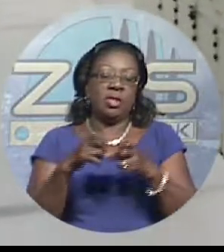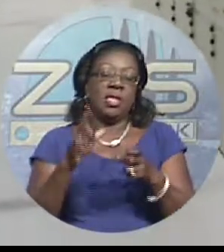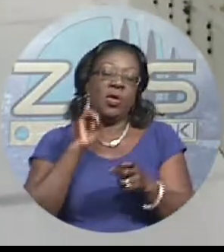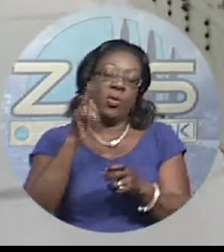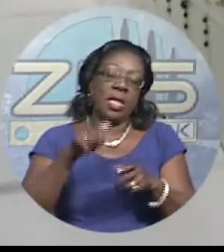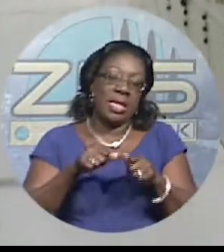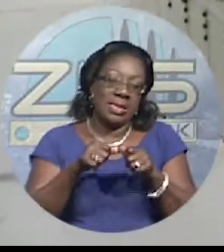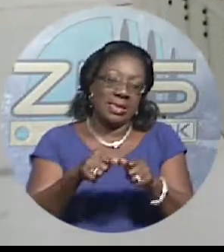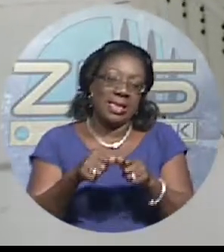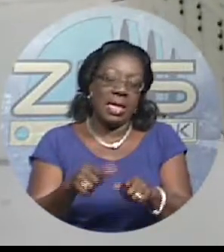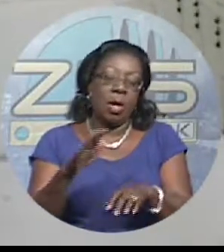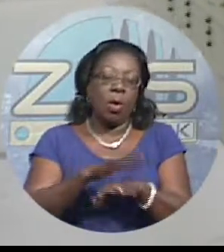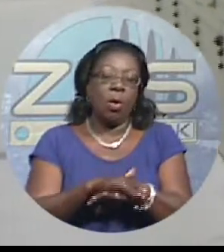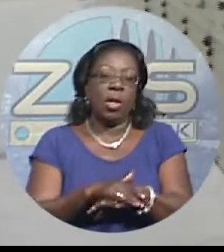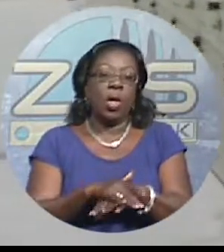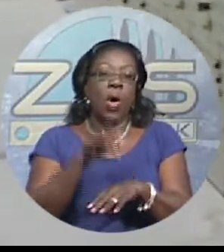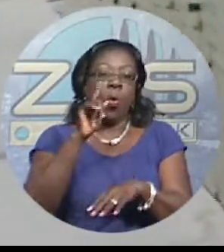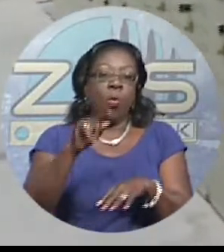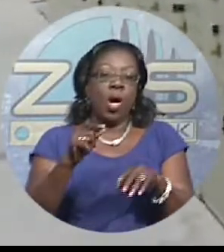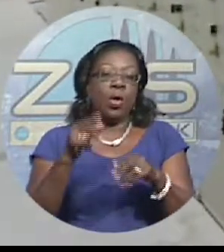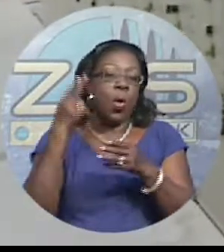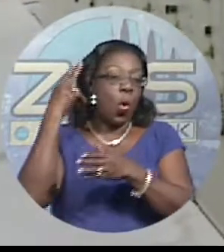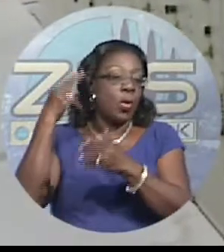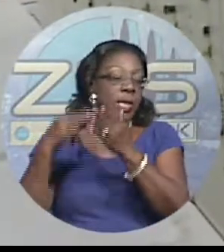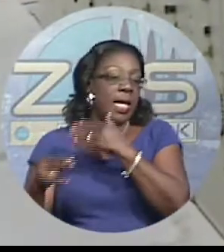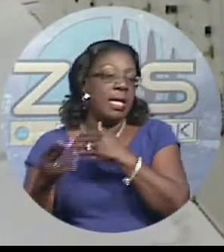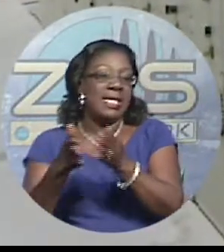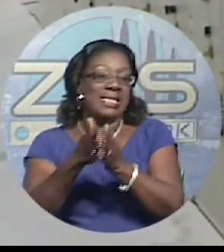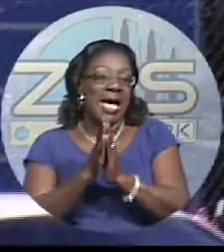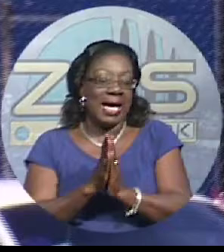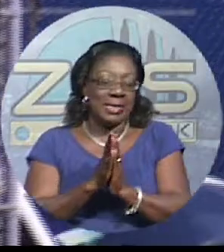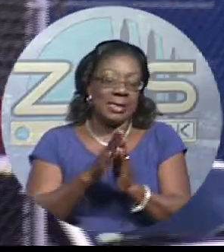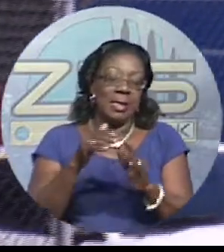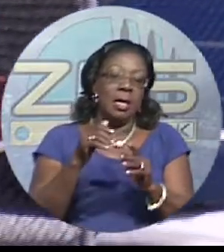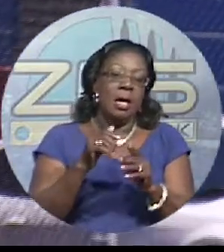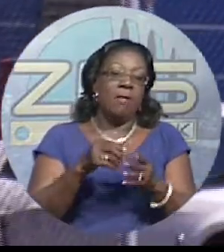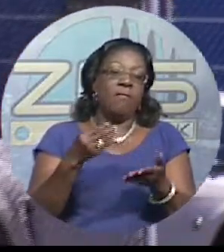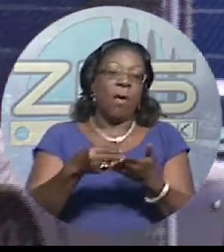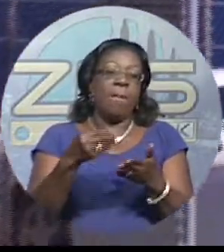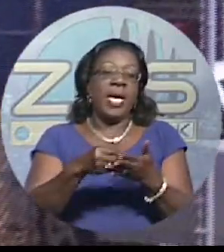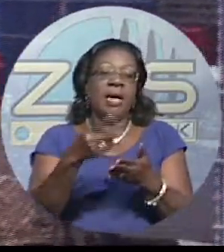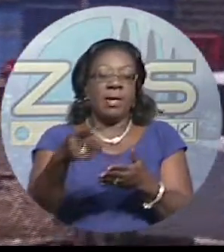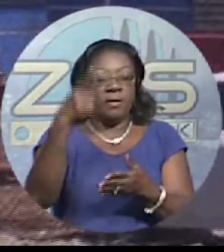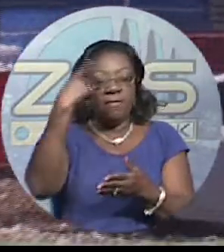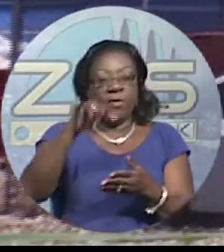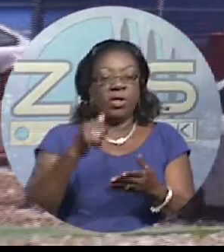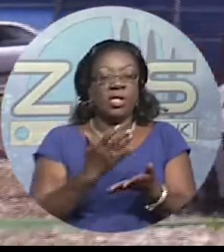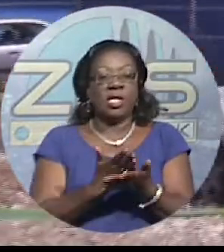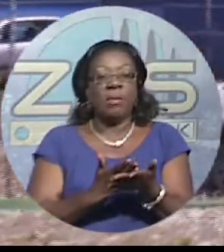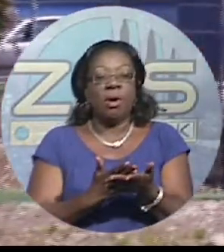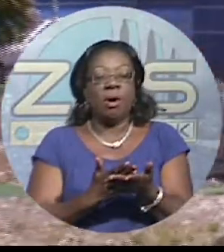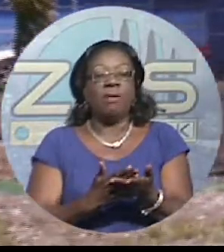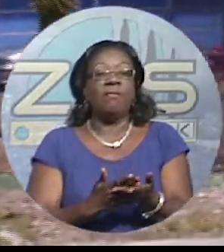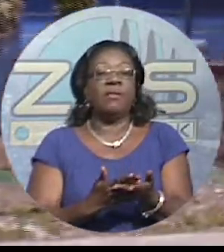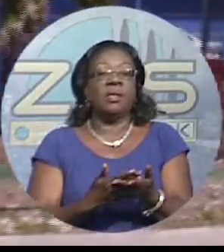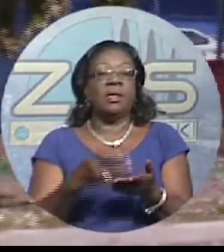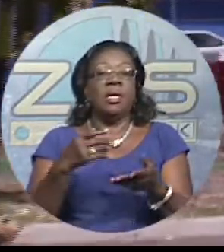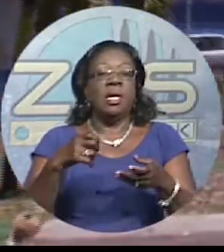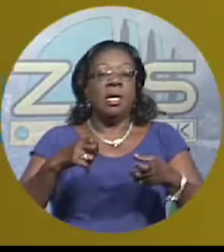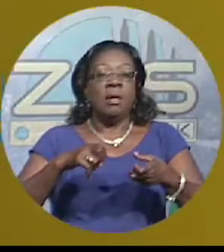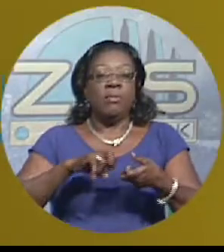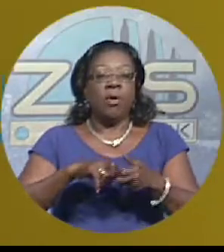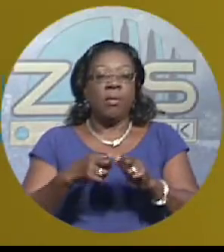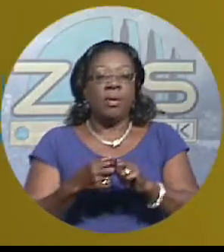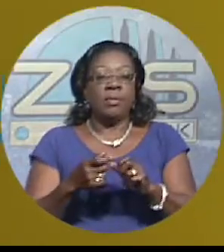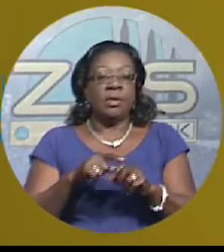that at least one major hotel is seeking compensation for losses incurred during a recent island-wide blackout. When